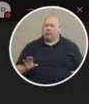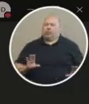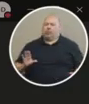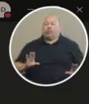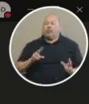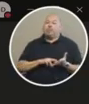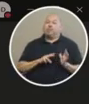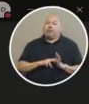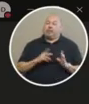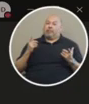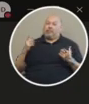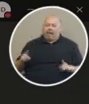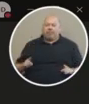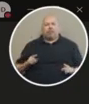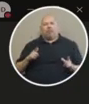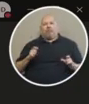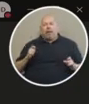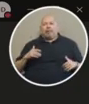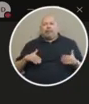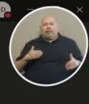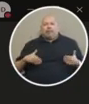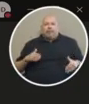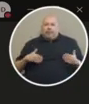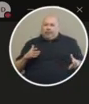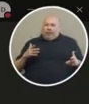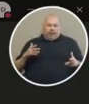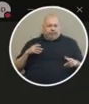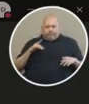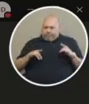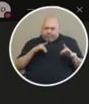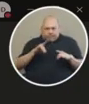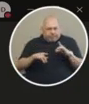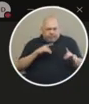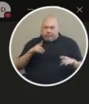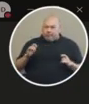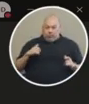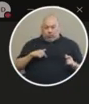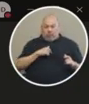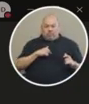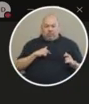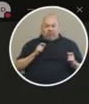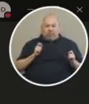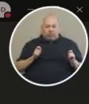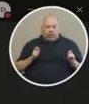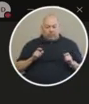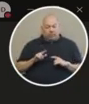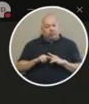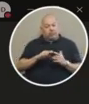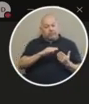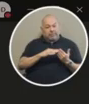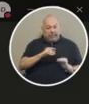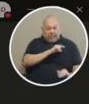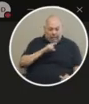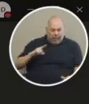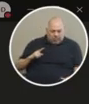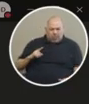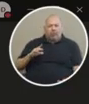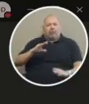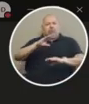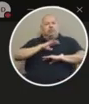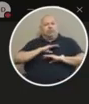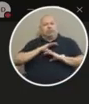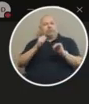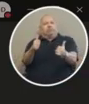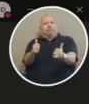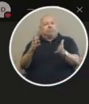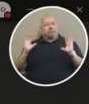it's coming so fast. We want to be able to make adjustments to it so that council is pleased with the adjustments, that they can feel that